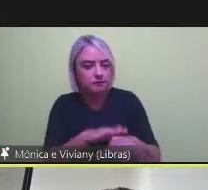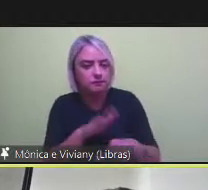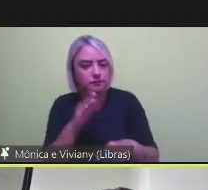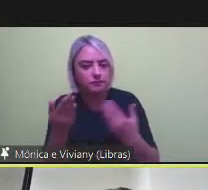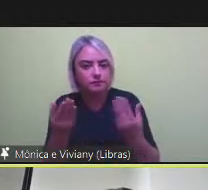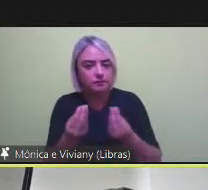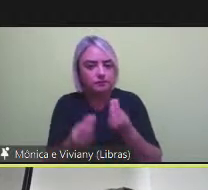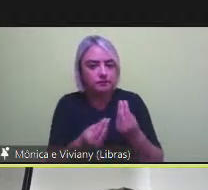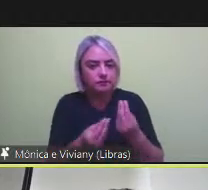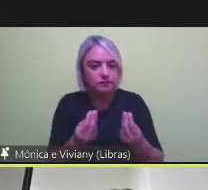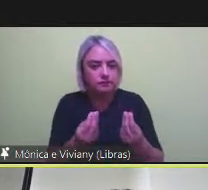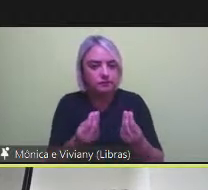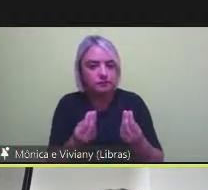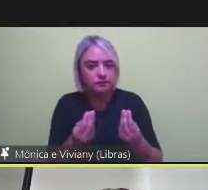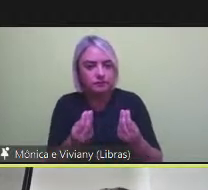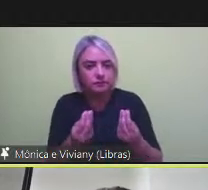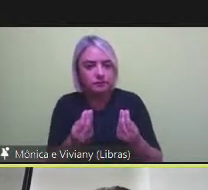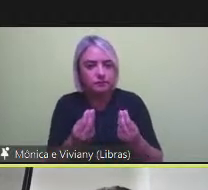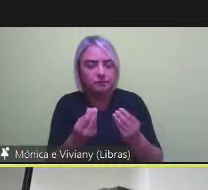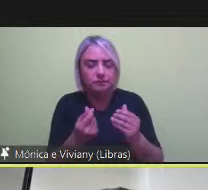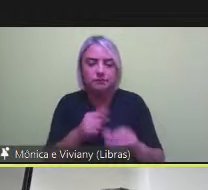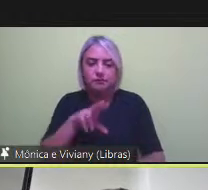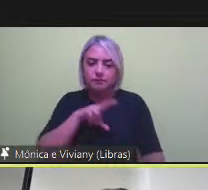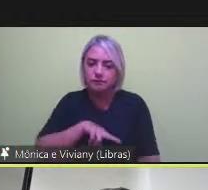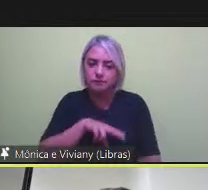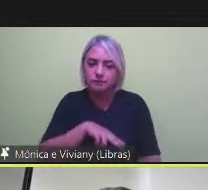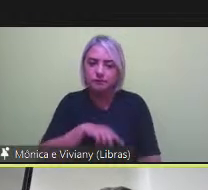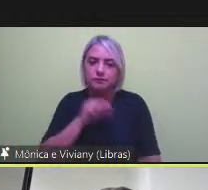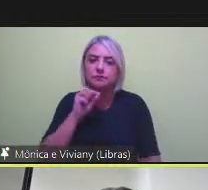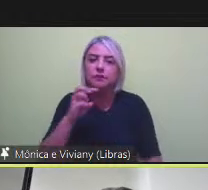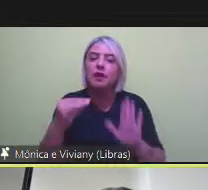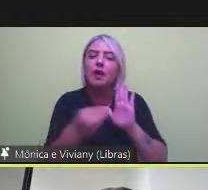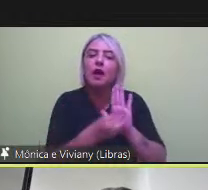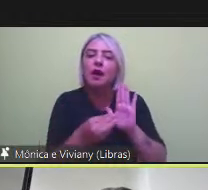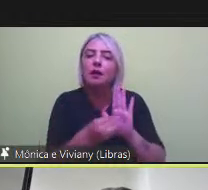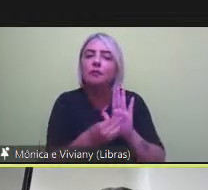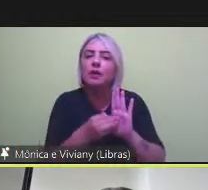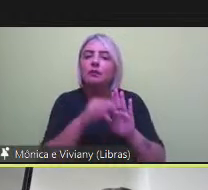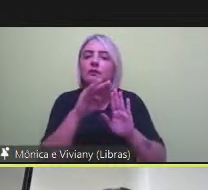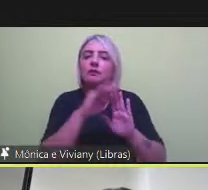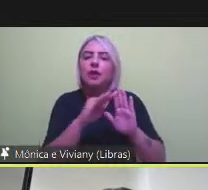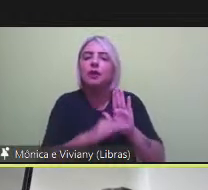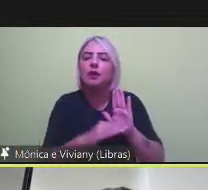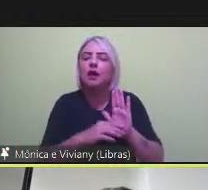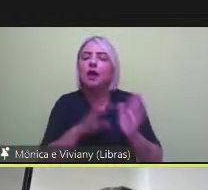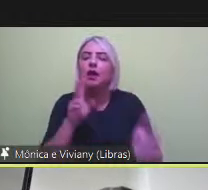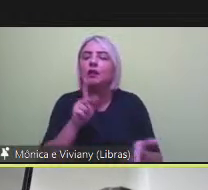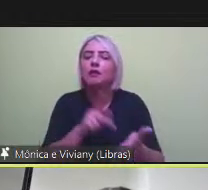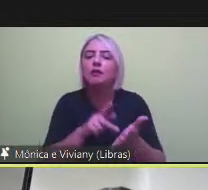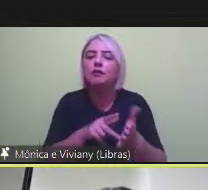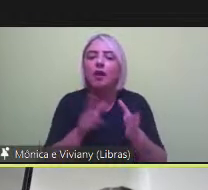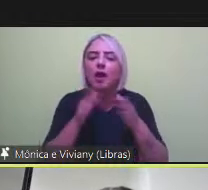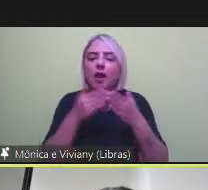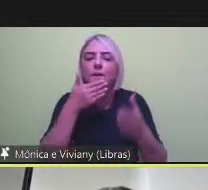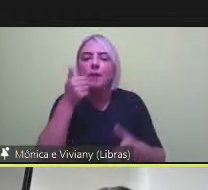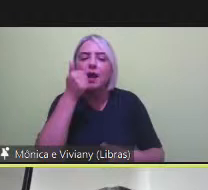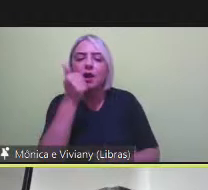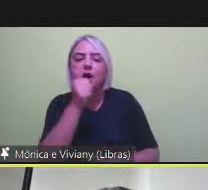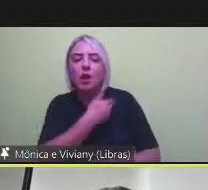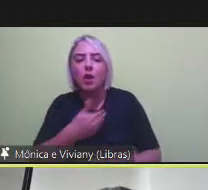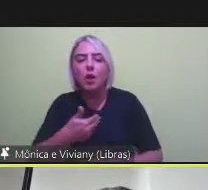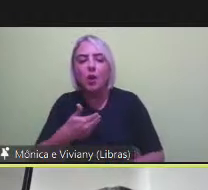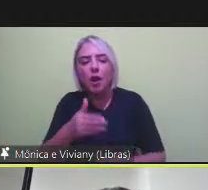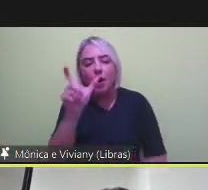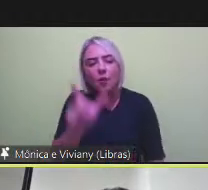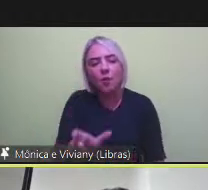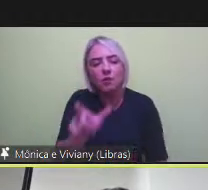the main chronic diseases that are prevalent in Portugal. The mission of this program is, in reality, to improve the